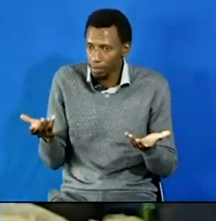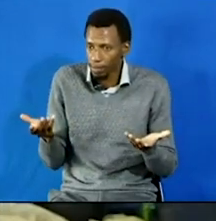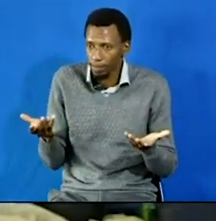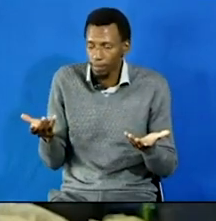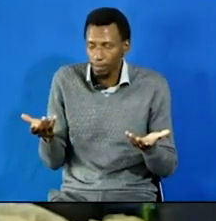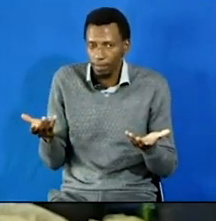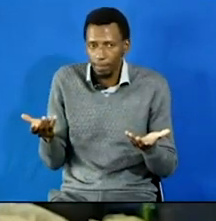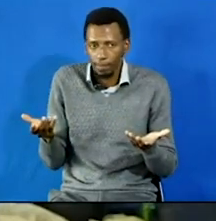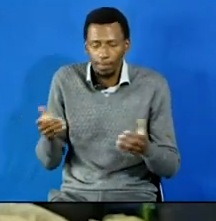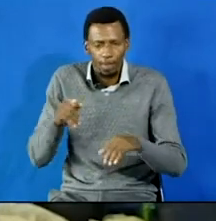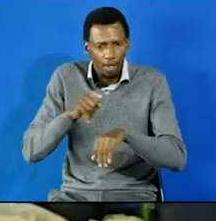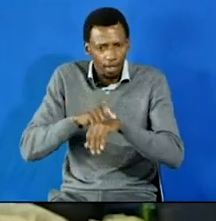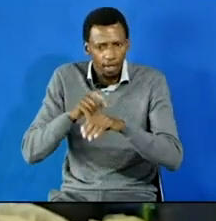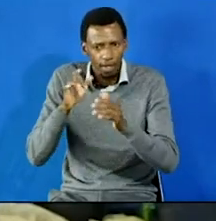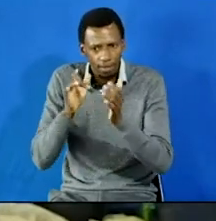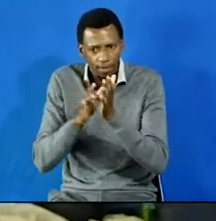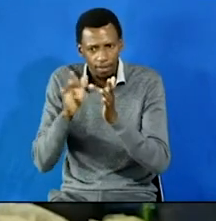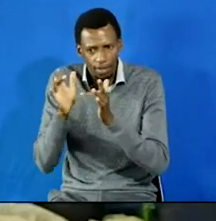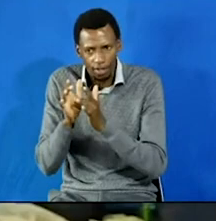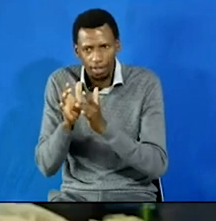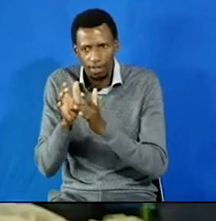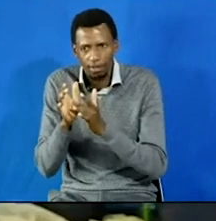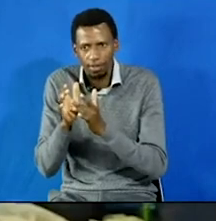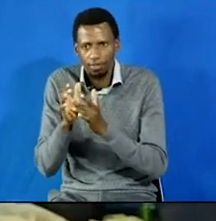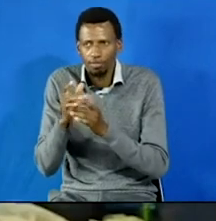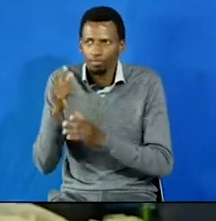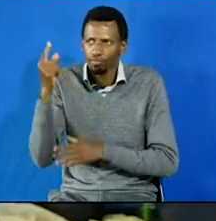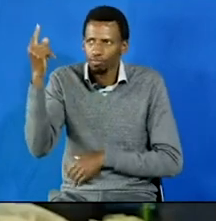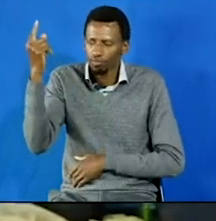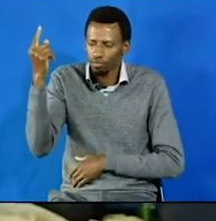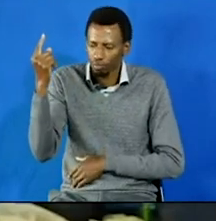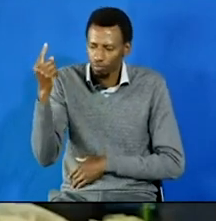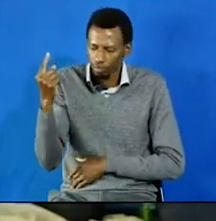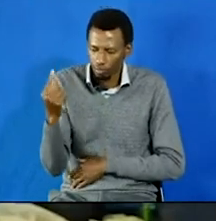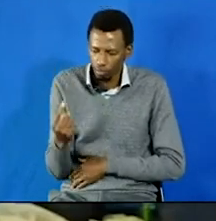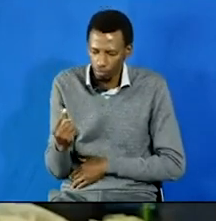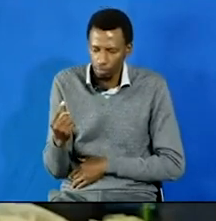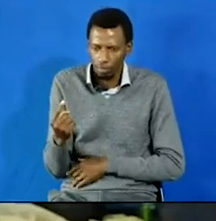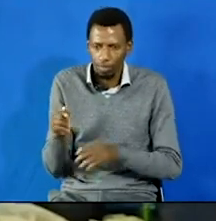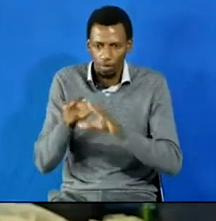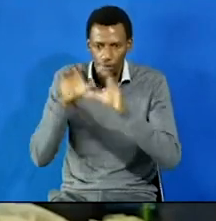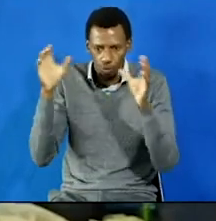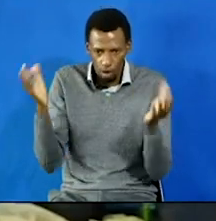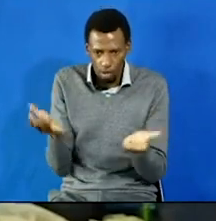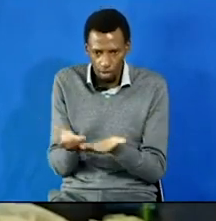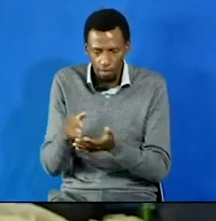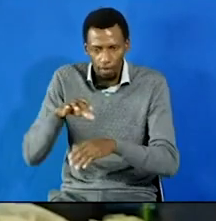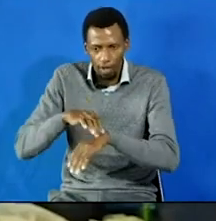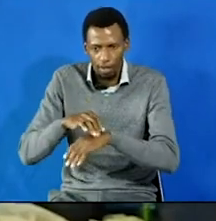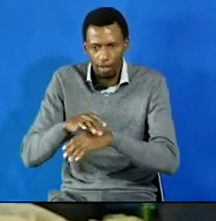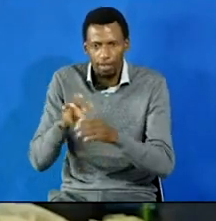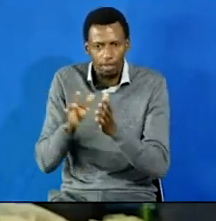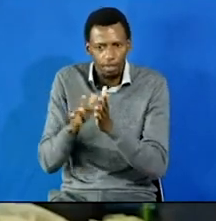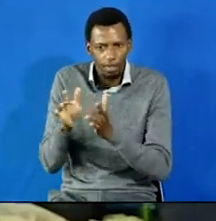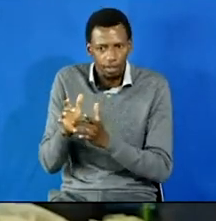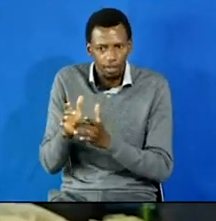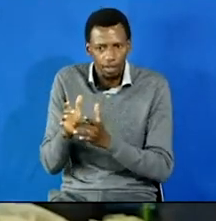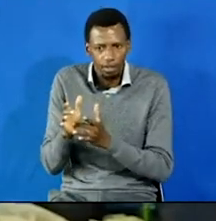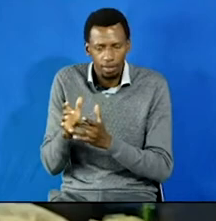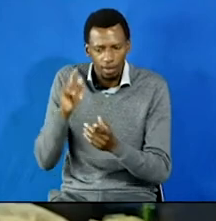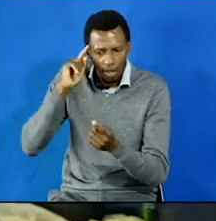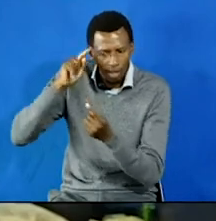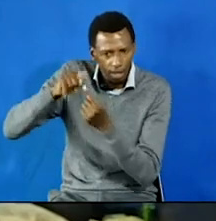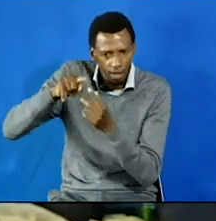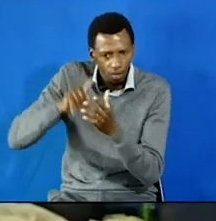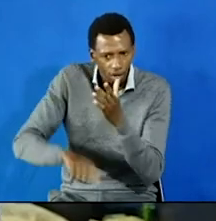And when Jesus came to this earth, to this world, he came to deliver